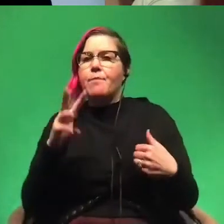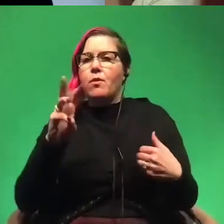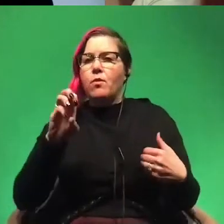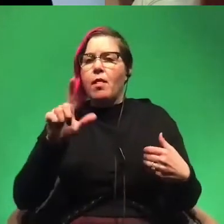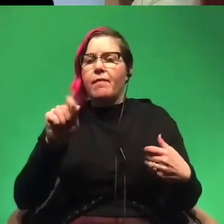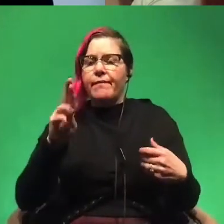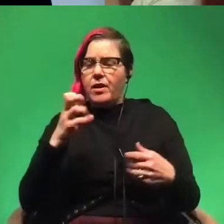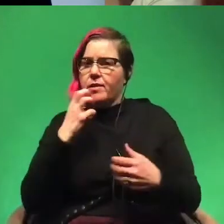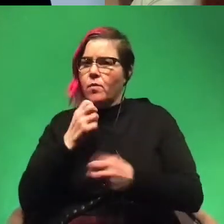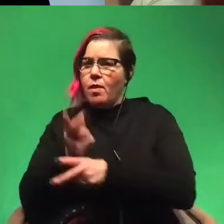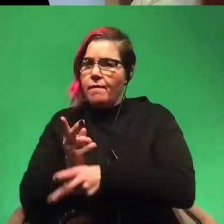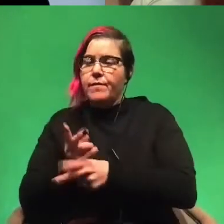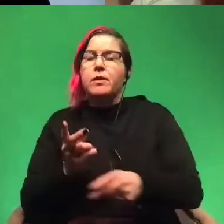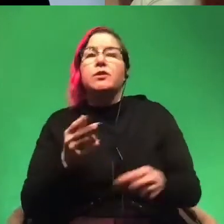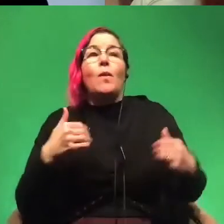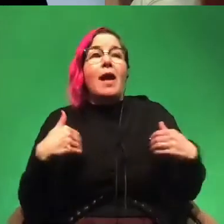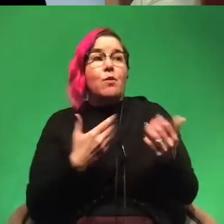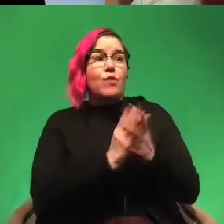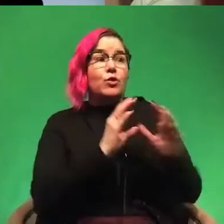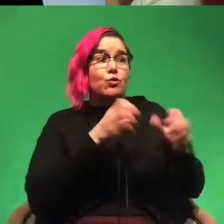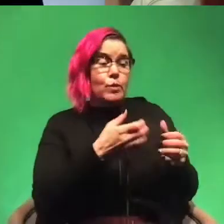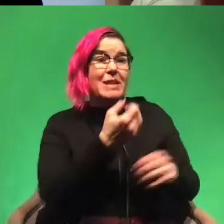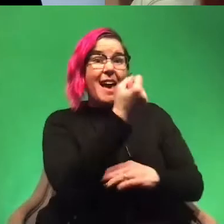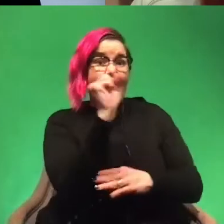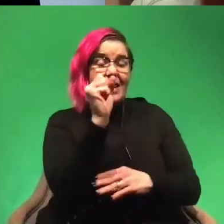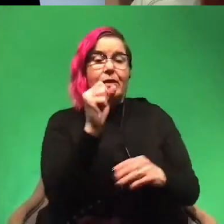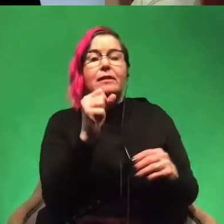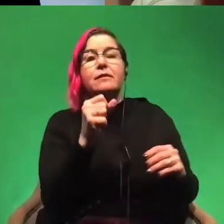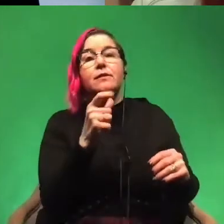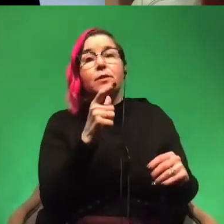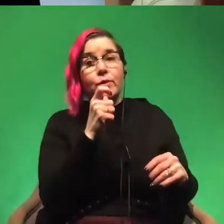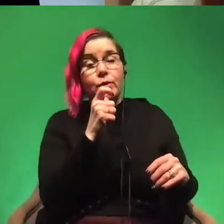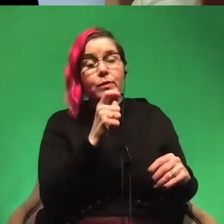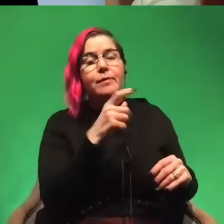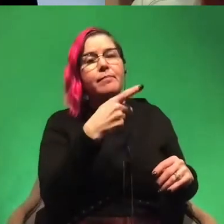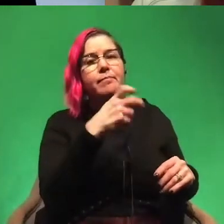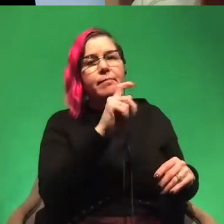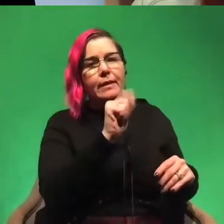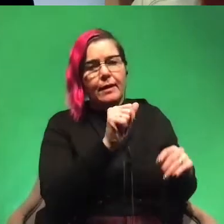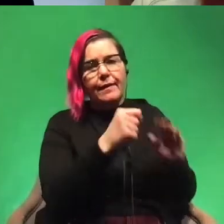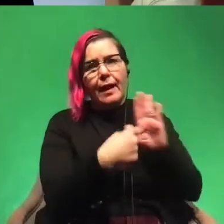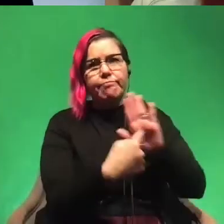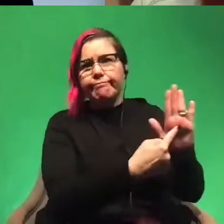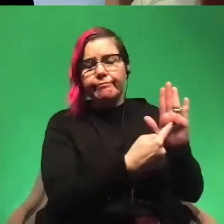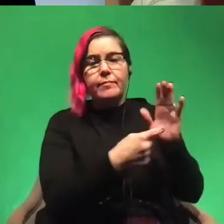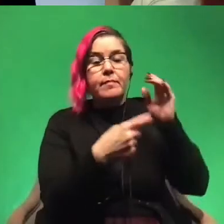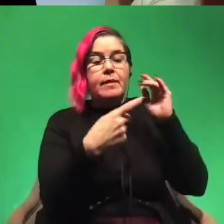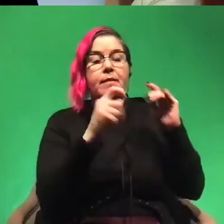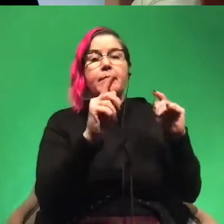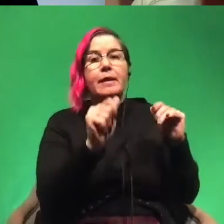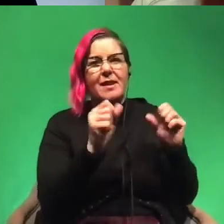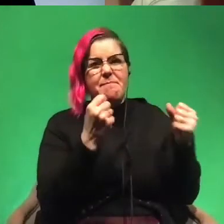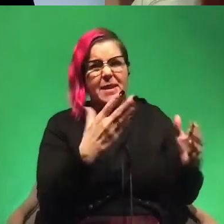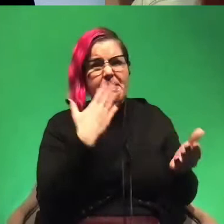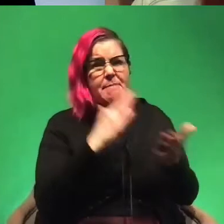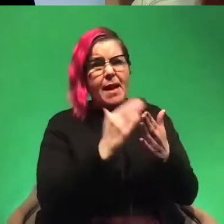talk about animal rights groups and animal rights activists, the poster child for that is the organization PETA. You know, PETA is on a lot of bad lists because